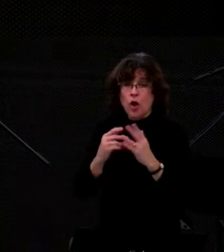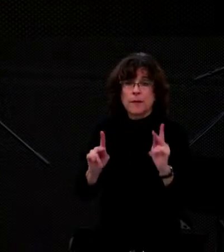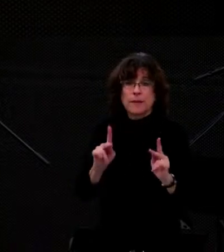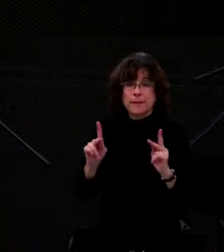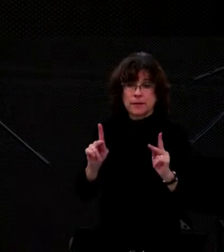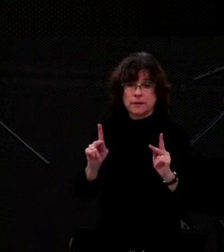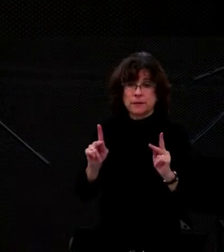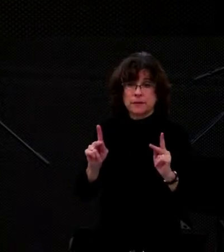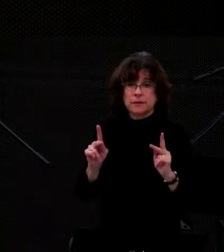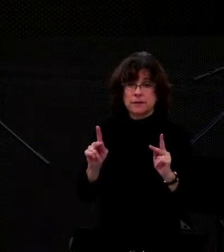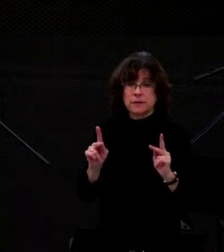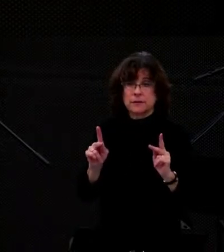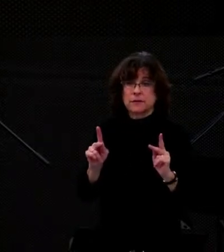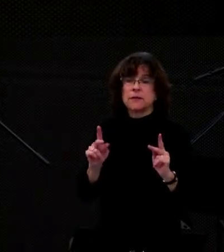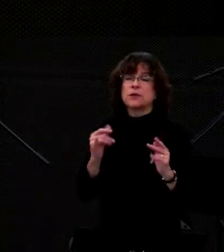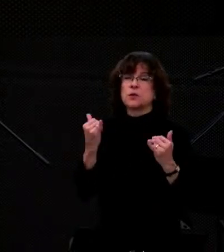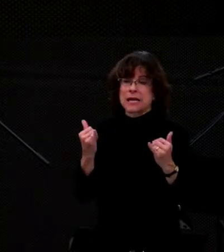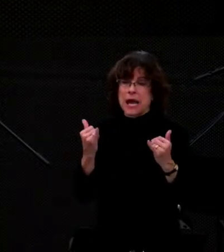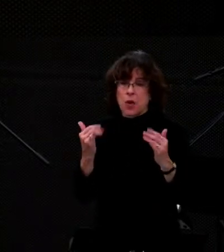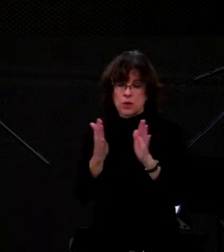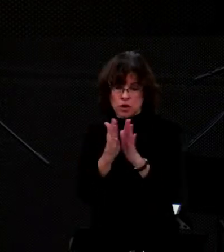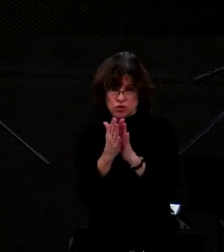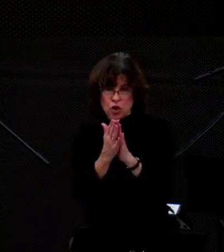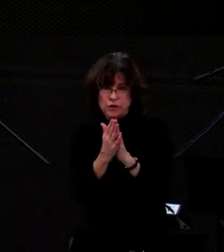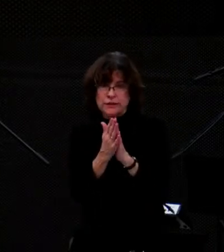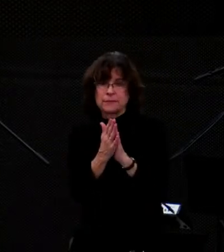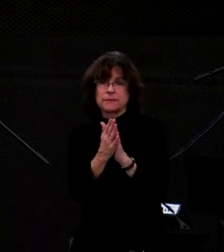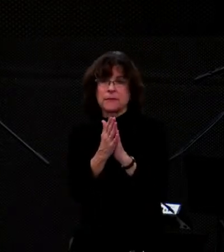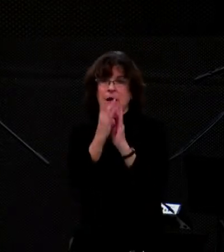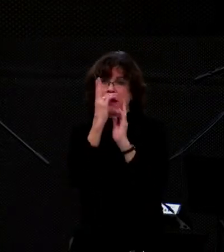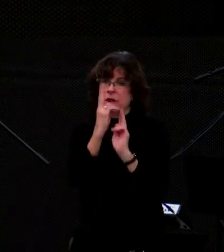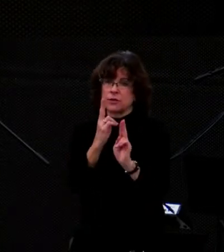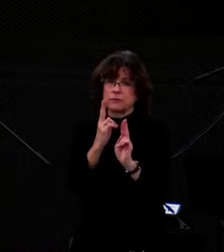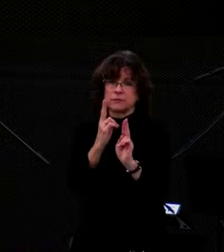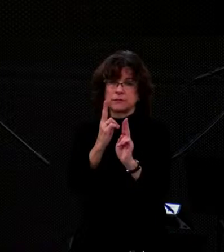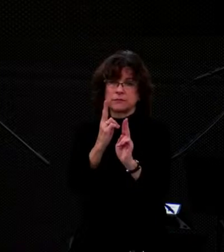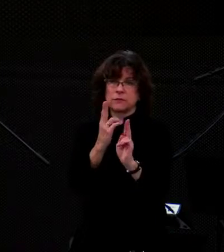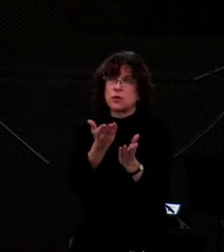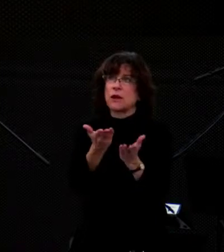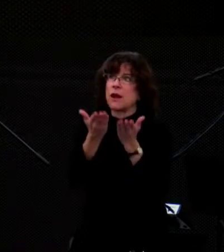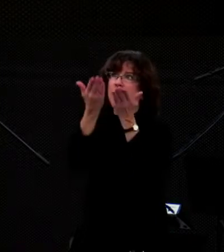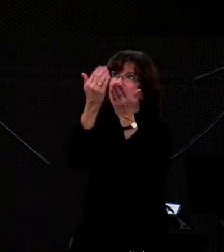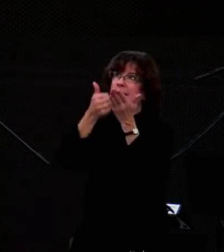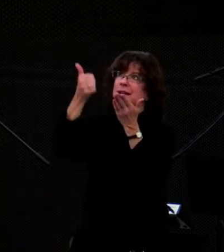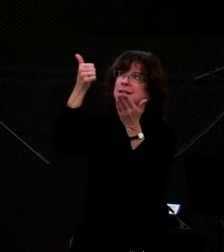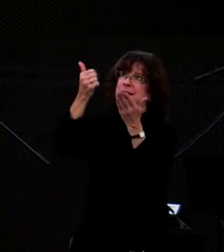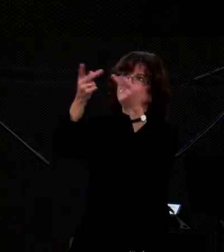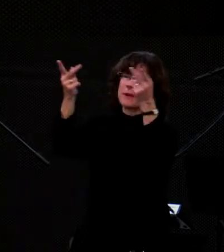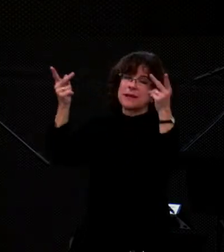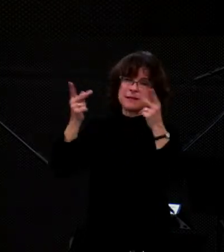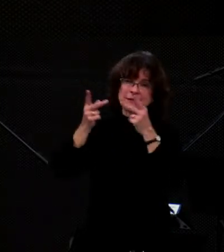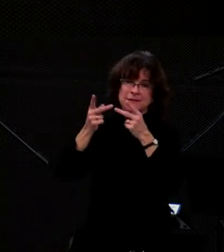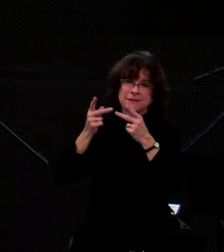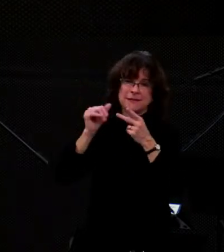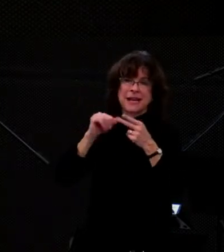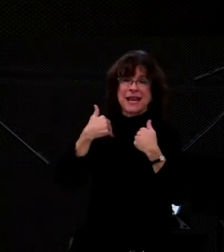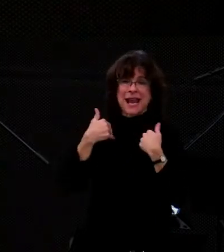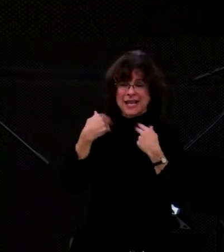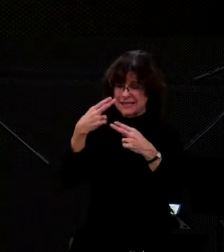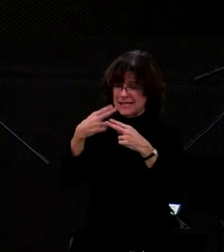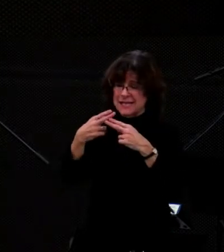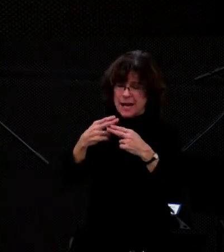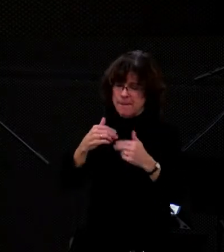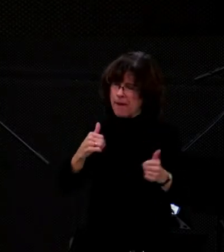Therefore, he is exalted to the highest place and given the name above all names. In the same way, for you and